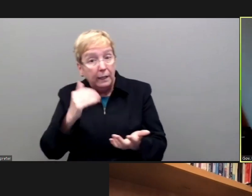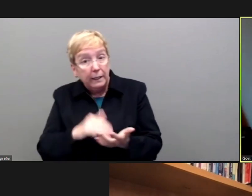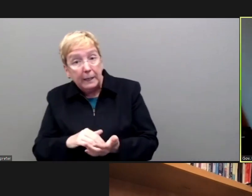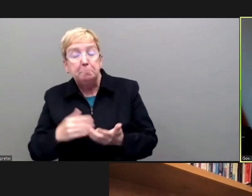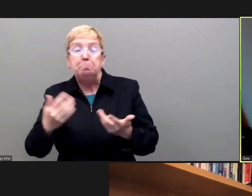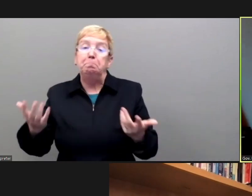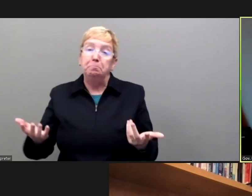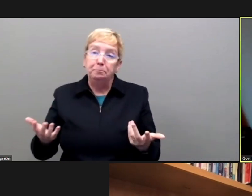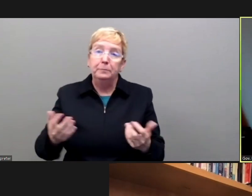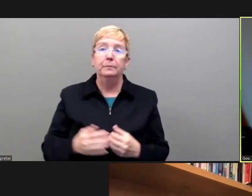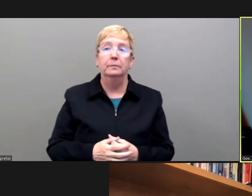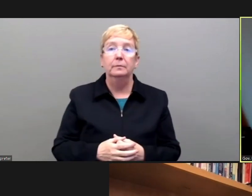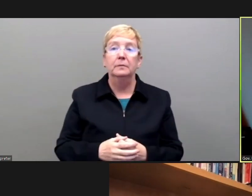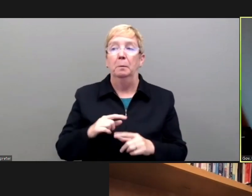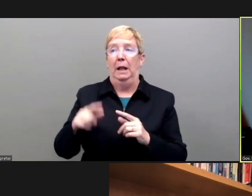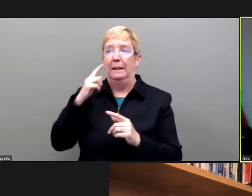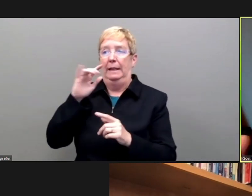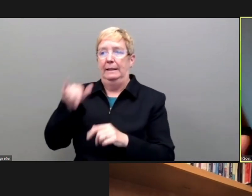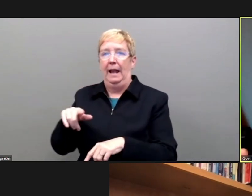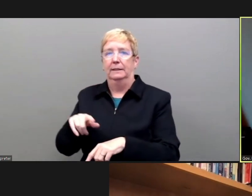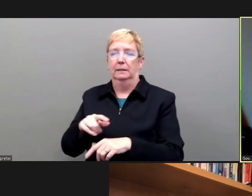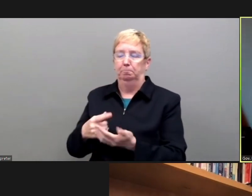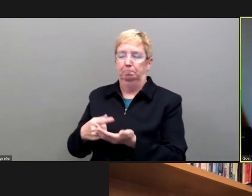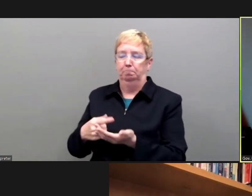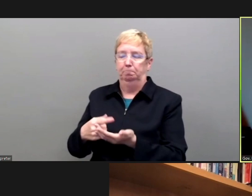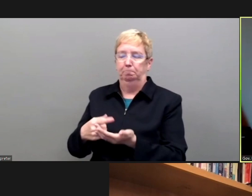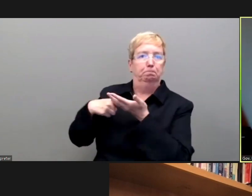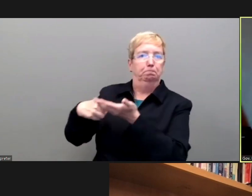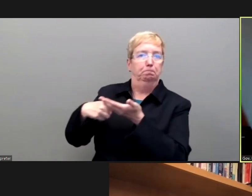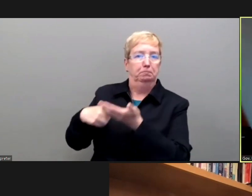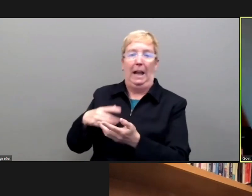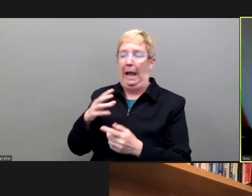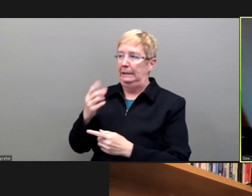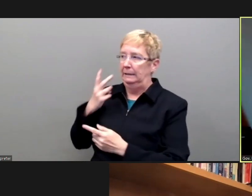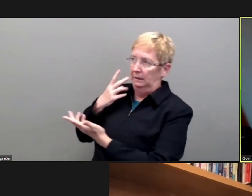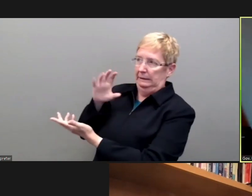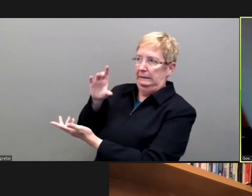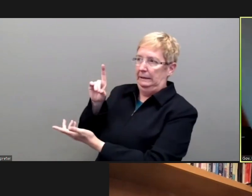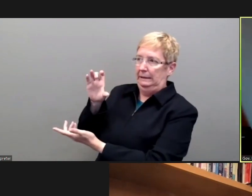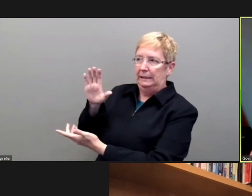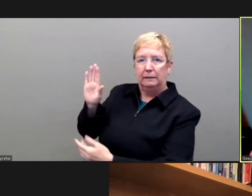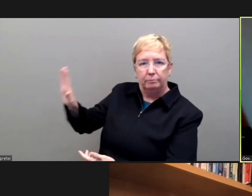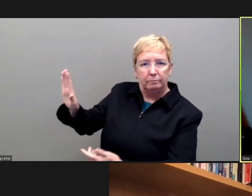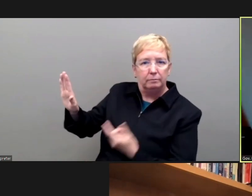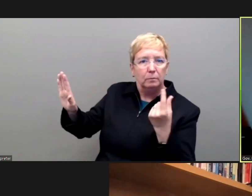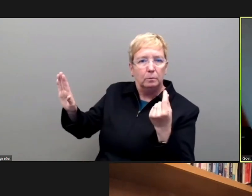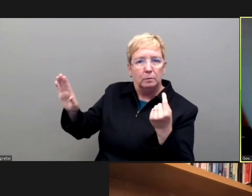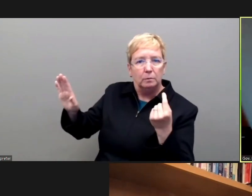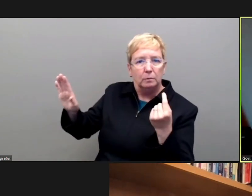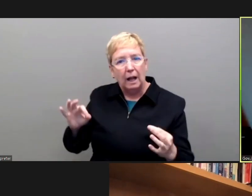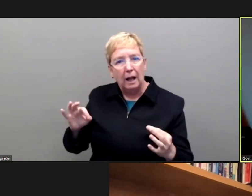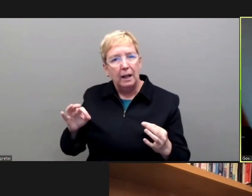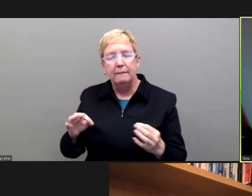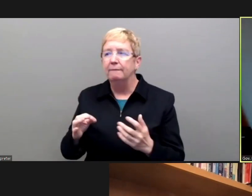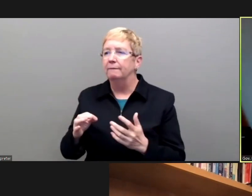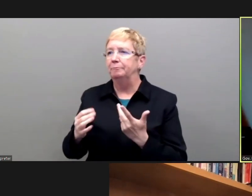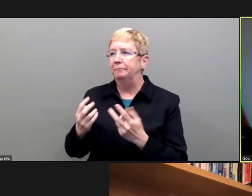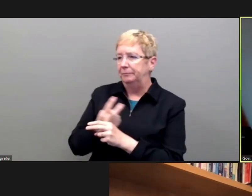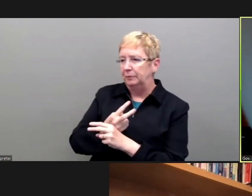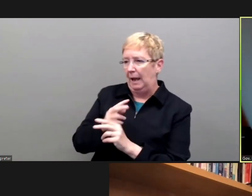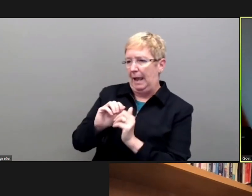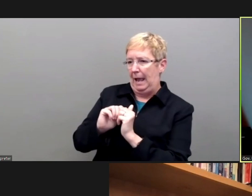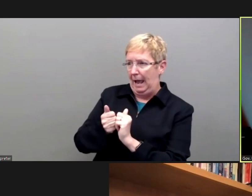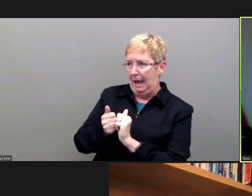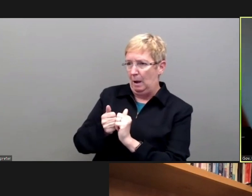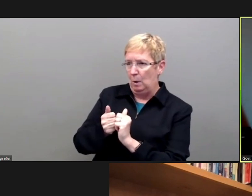a journey to see where the CDC and others work with states to find the opportunities